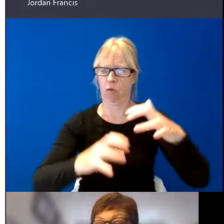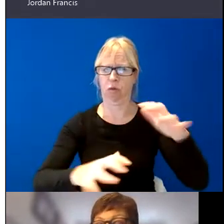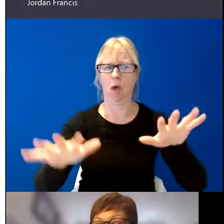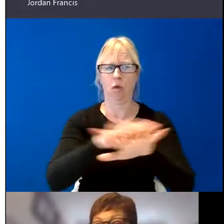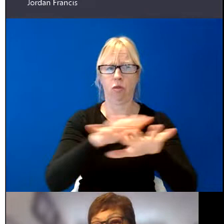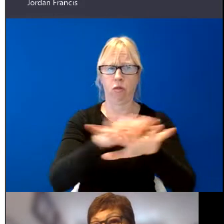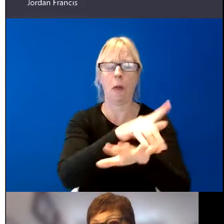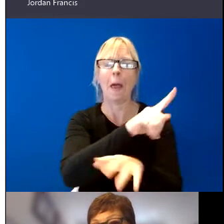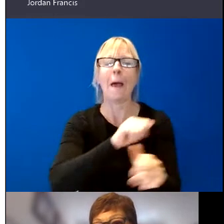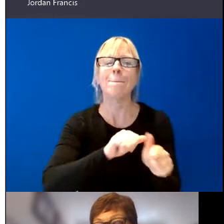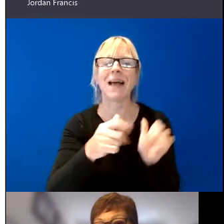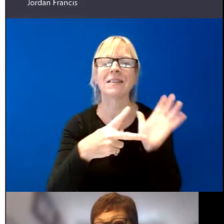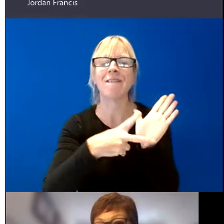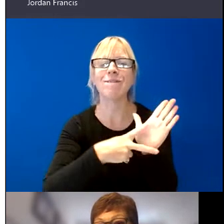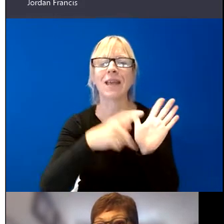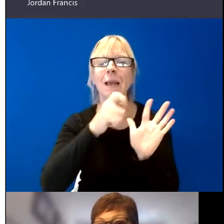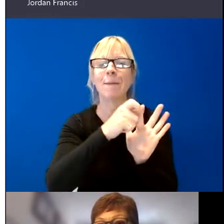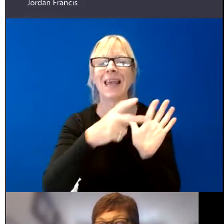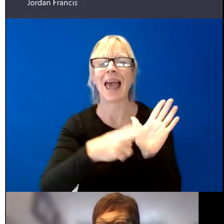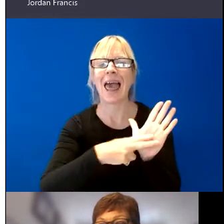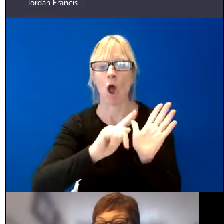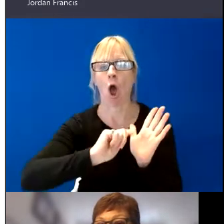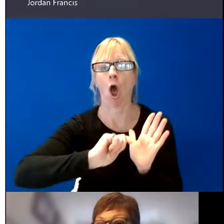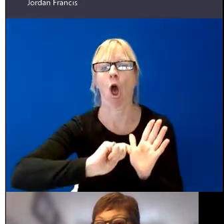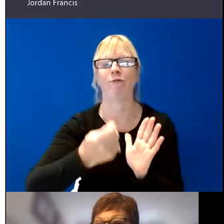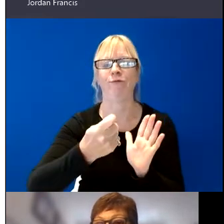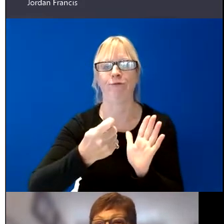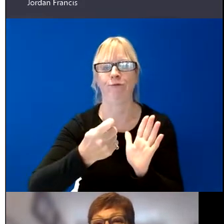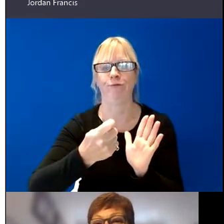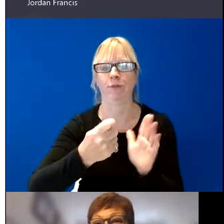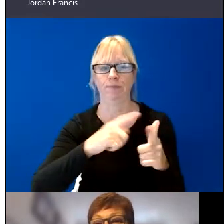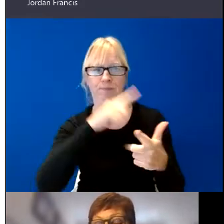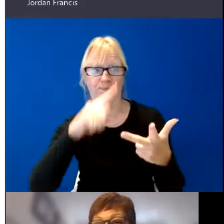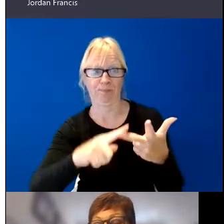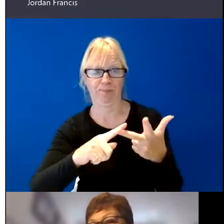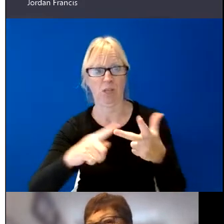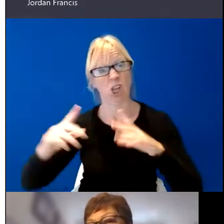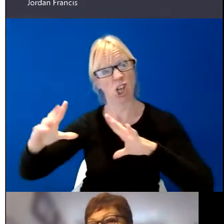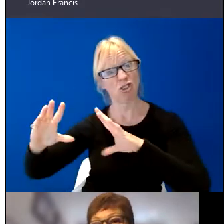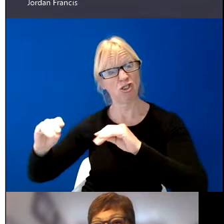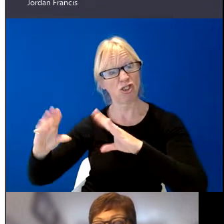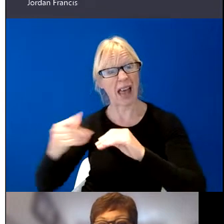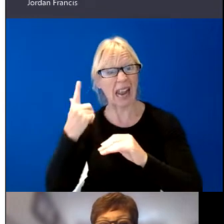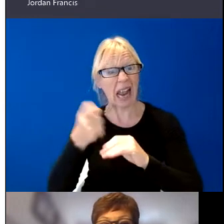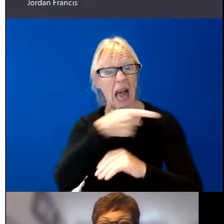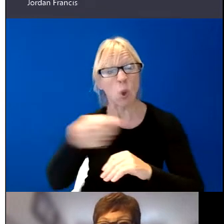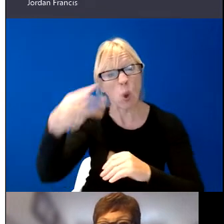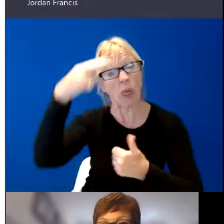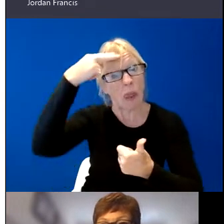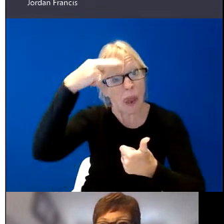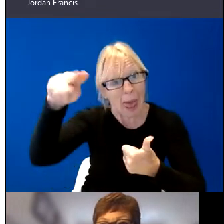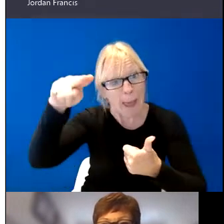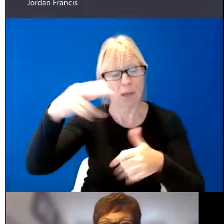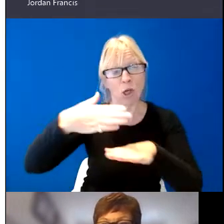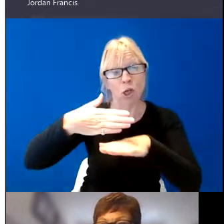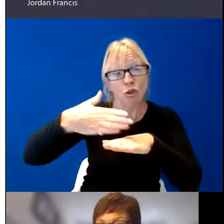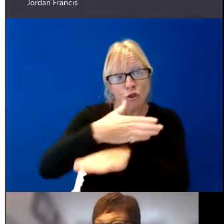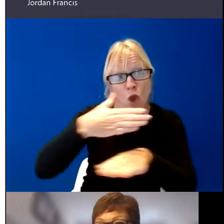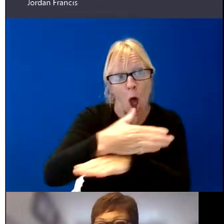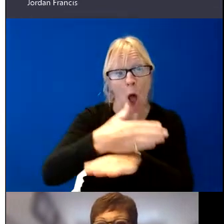way. It would be great if people can introduce themselves on the chat. So put your name, your job title, the organisation that